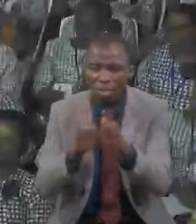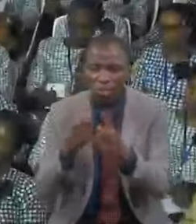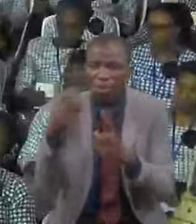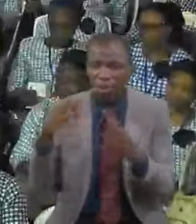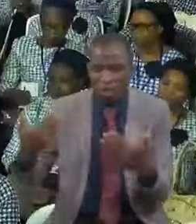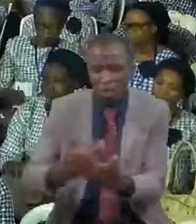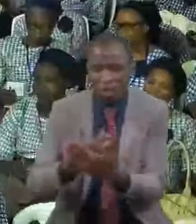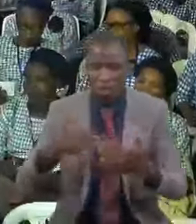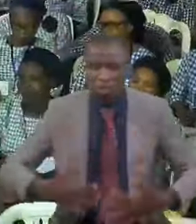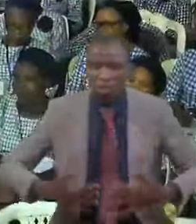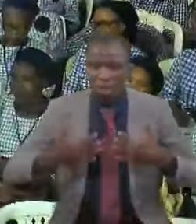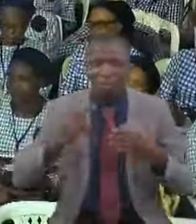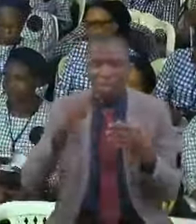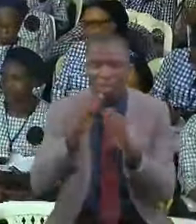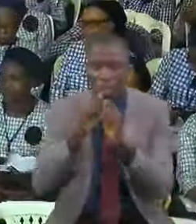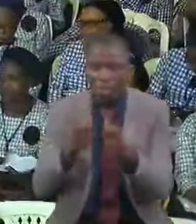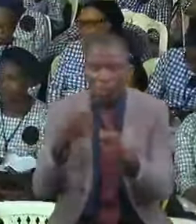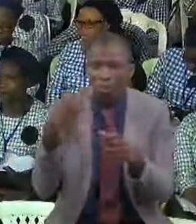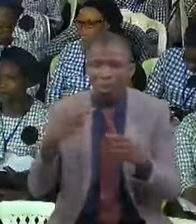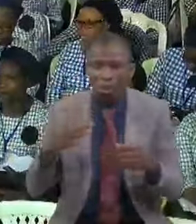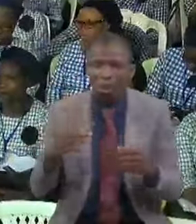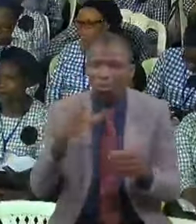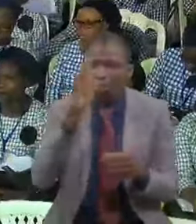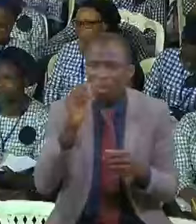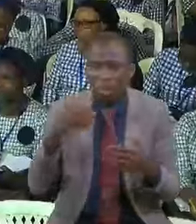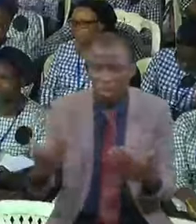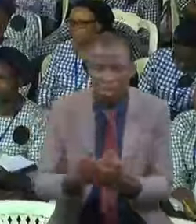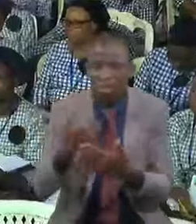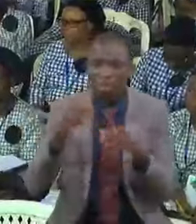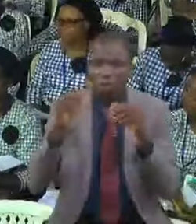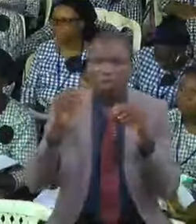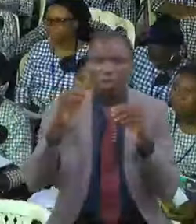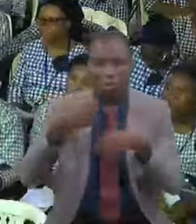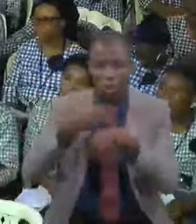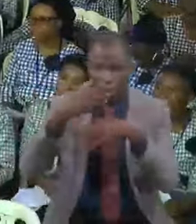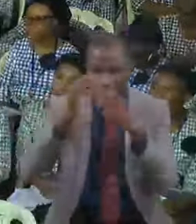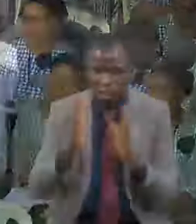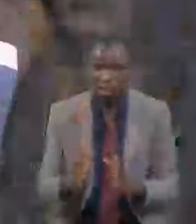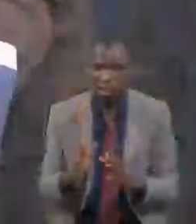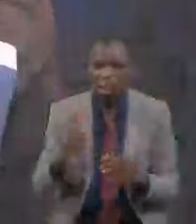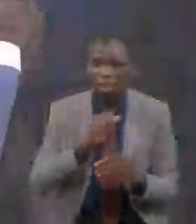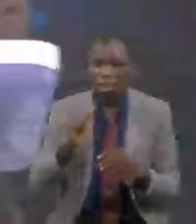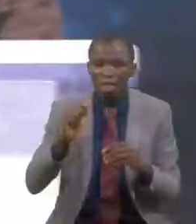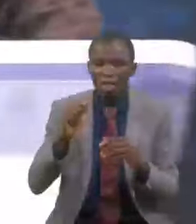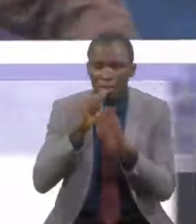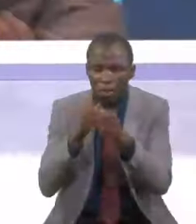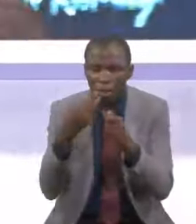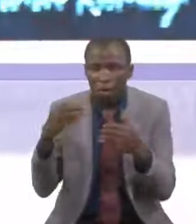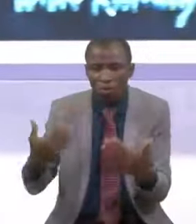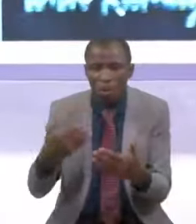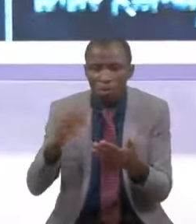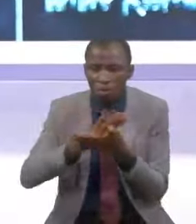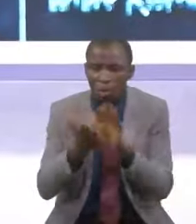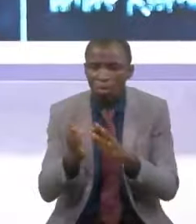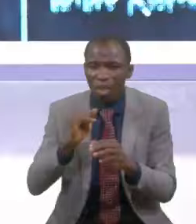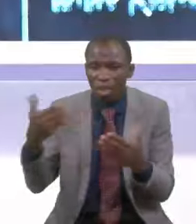The gift of being a new creature. The gift of being a new person, a new personality, and